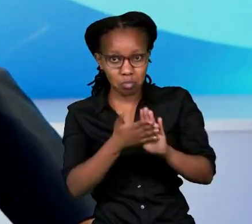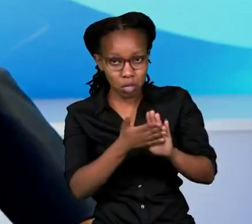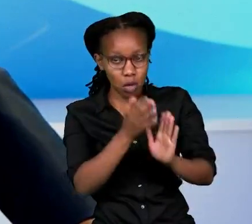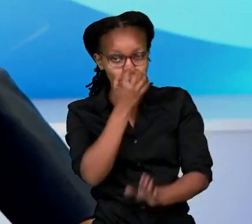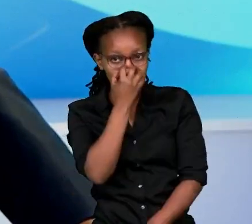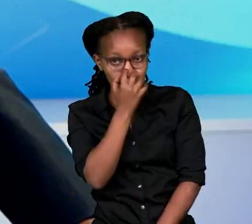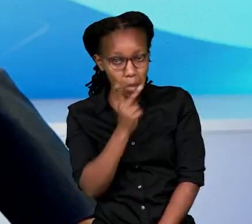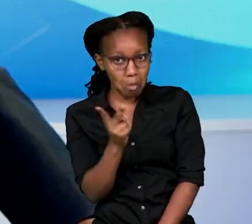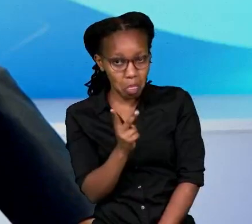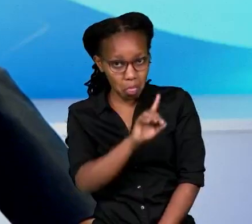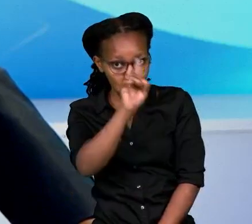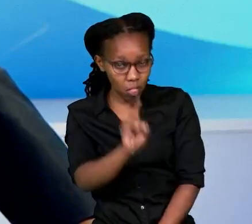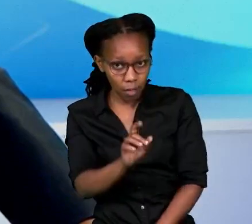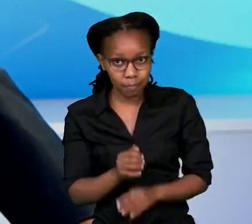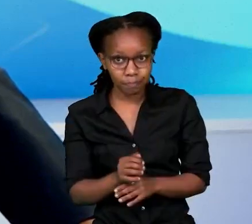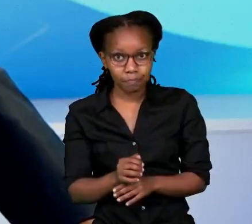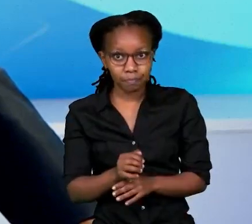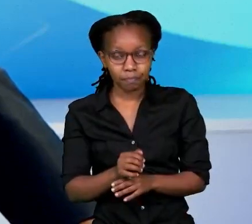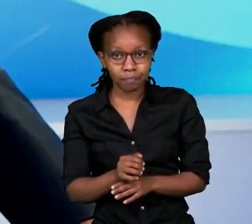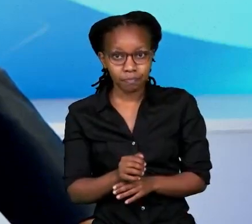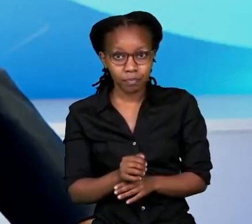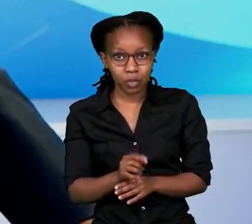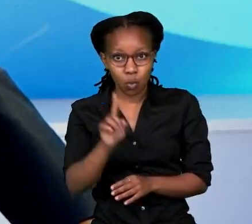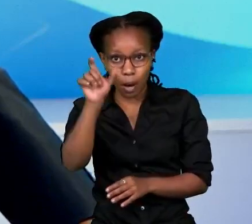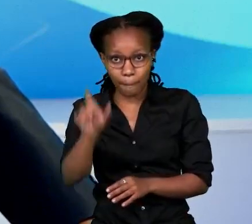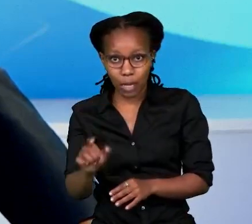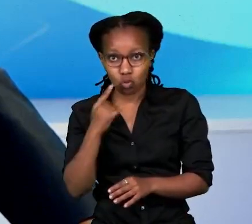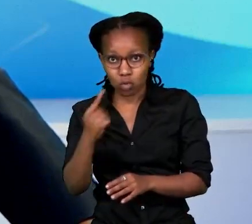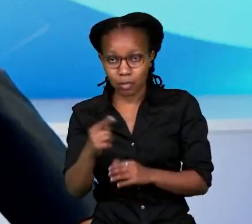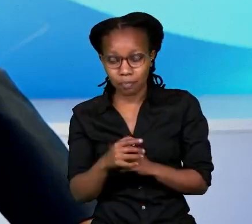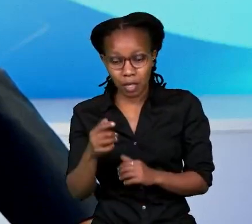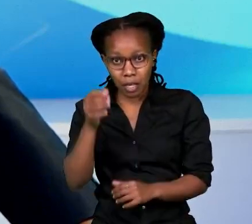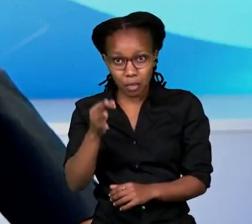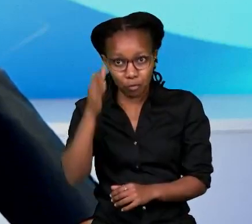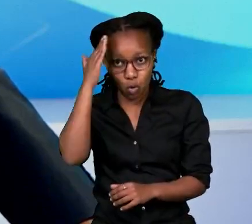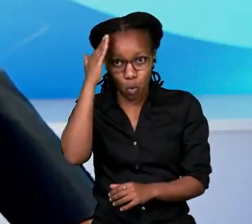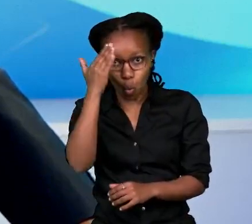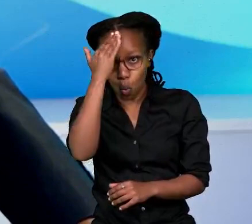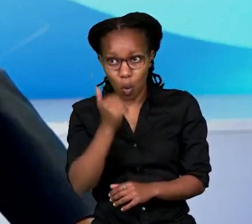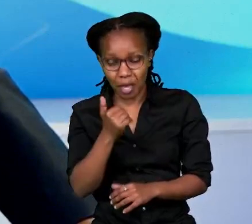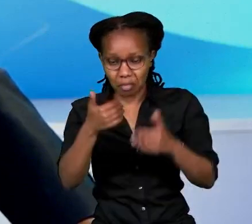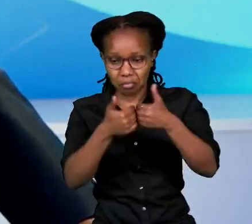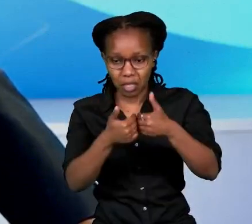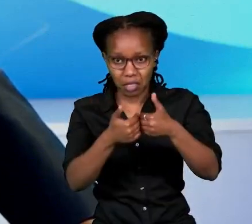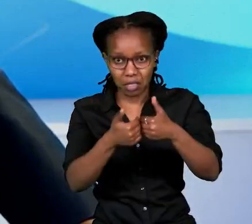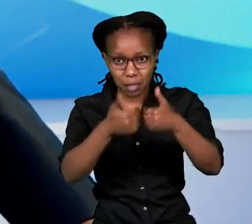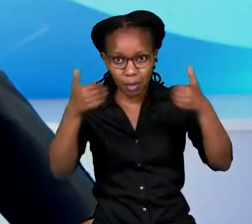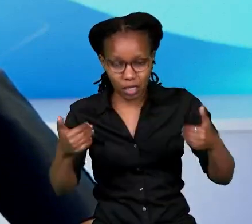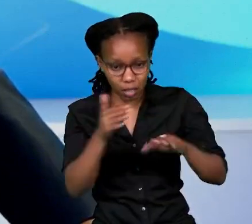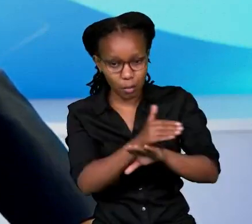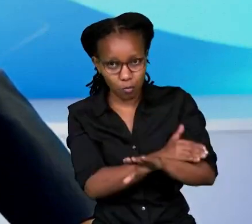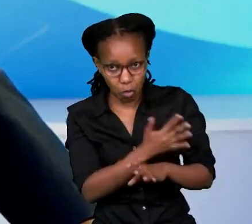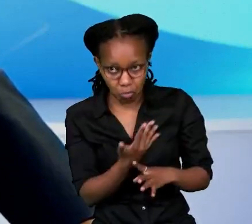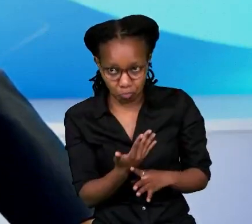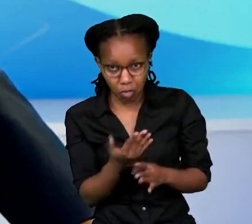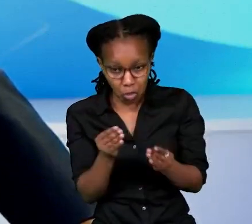his deputy, William Ruto? SK Kagima, you are saying, well, I would if we know what, why they part ways in the first place.